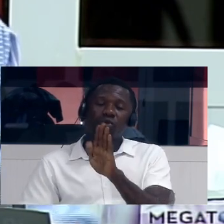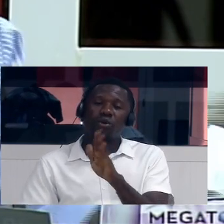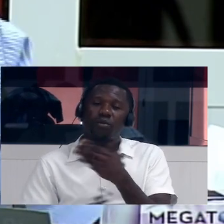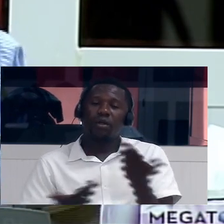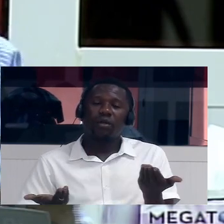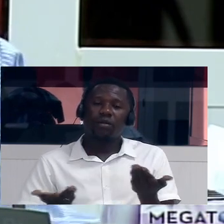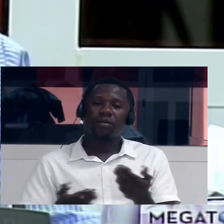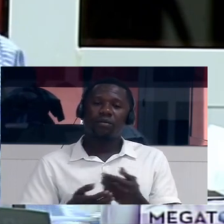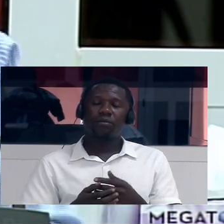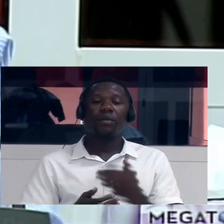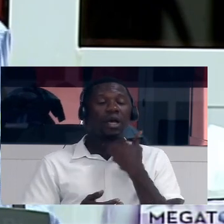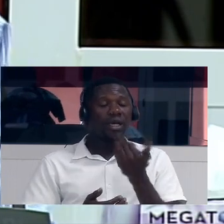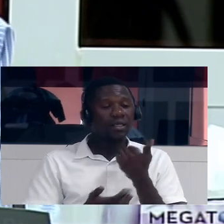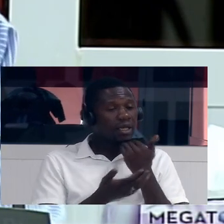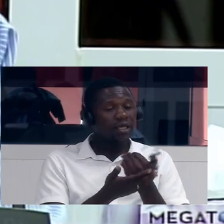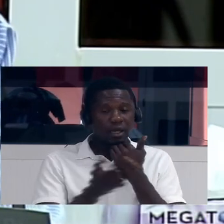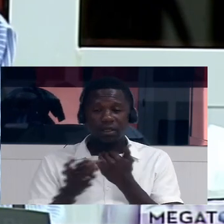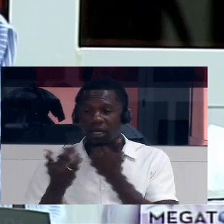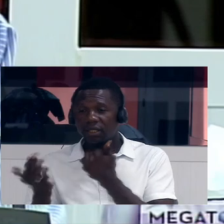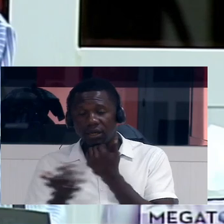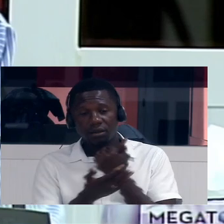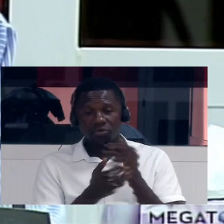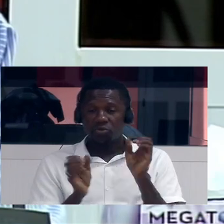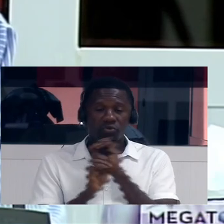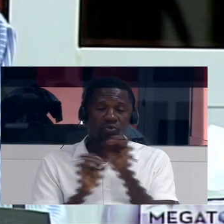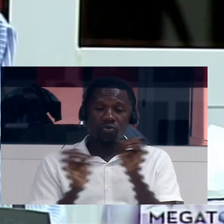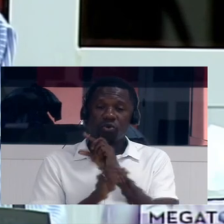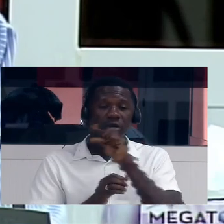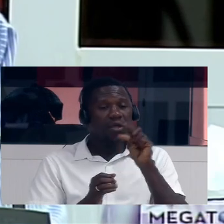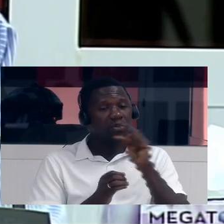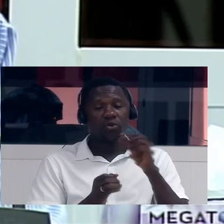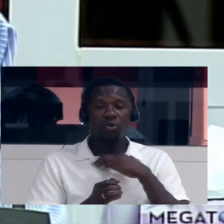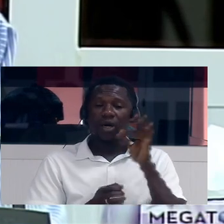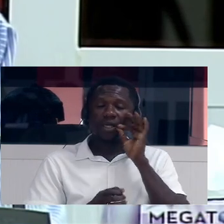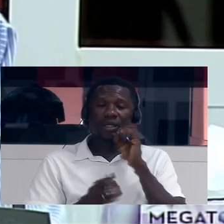and asked and asked and asked, and no answers. No names. No,